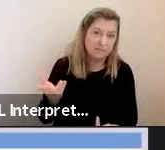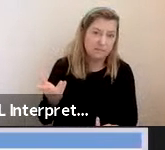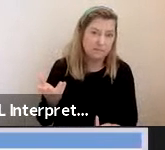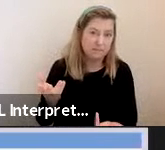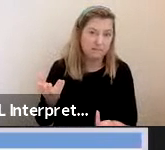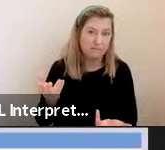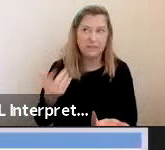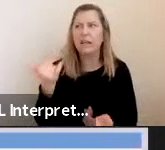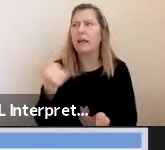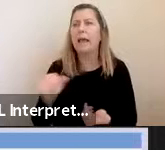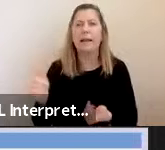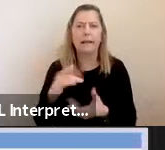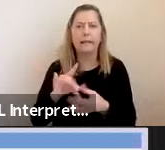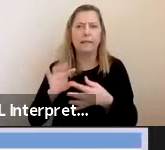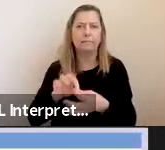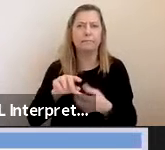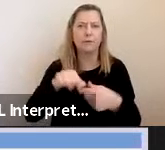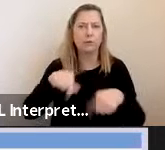germane to this committee.